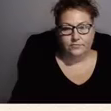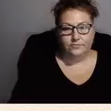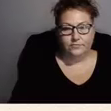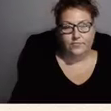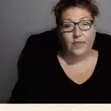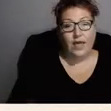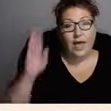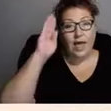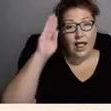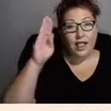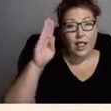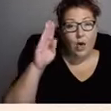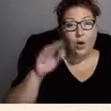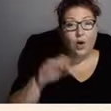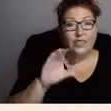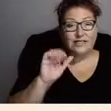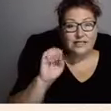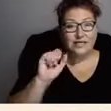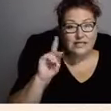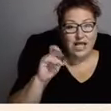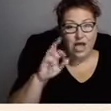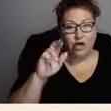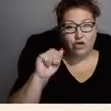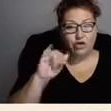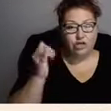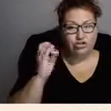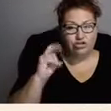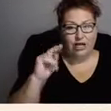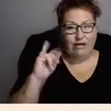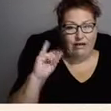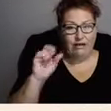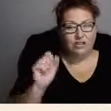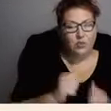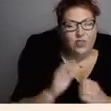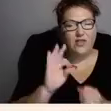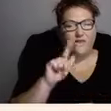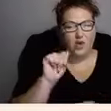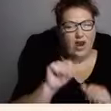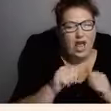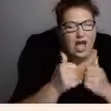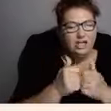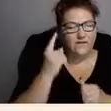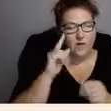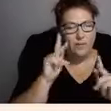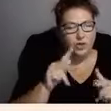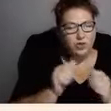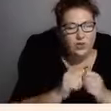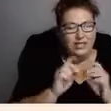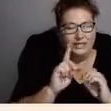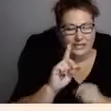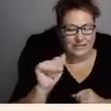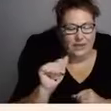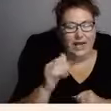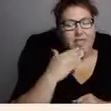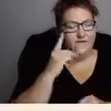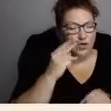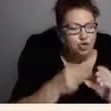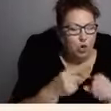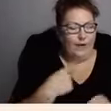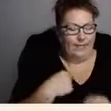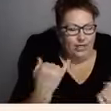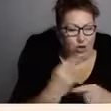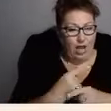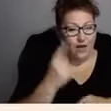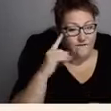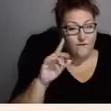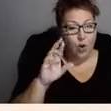Hello, this is Cassandra Jenkins with the Florida Agency for Persons with Disabilities. Thank you for joining me today. On behalf of Governor